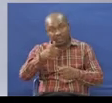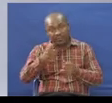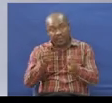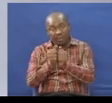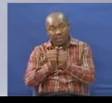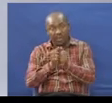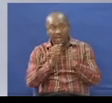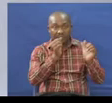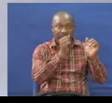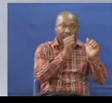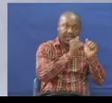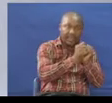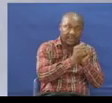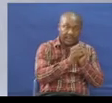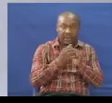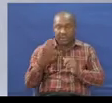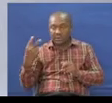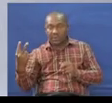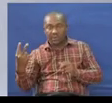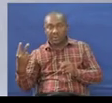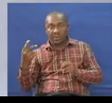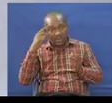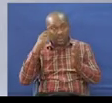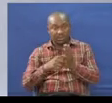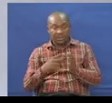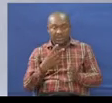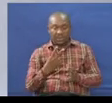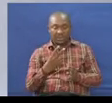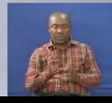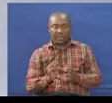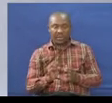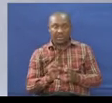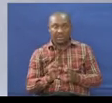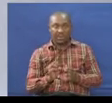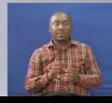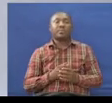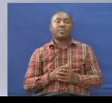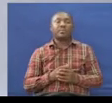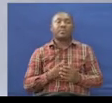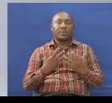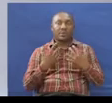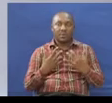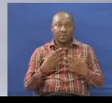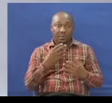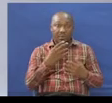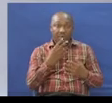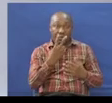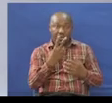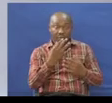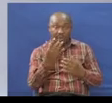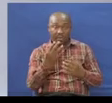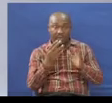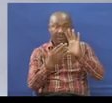you the product of 10 and these 2 here, which is what? 20. Two numbers whose sum is 9 and